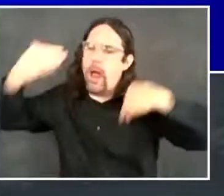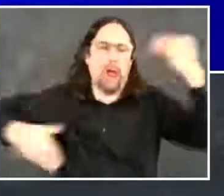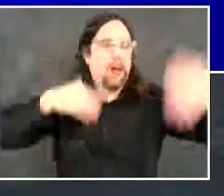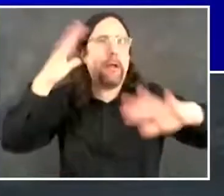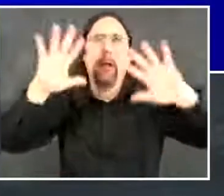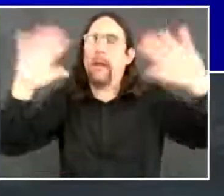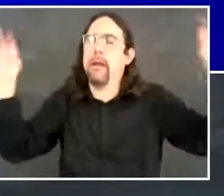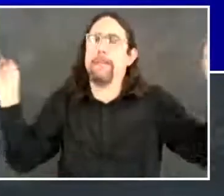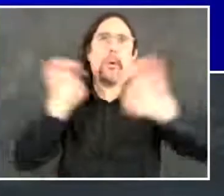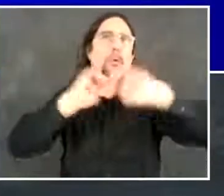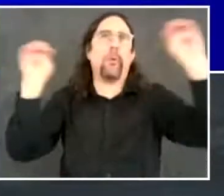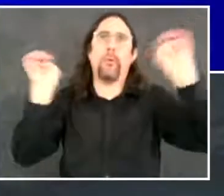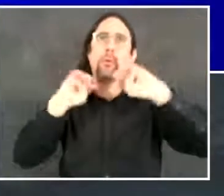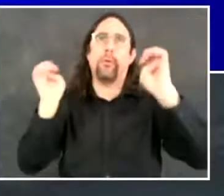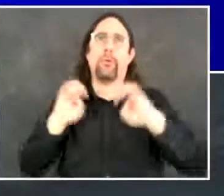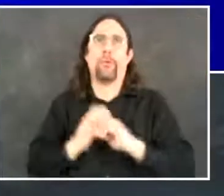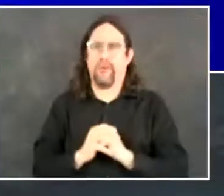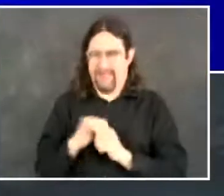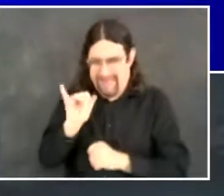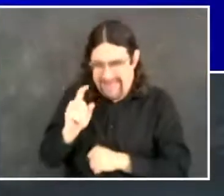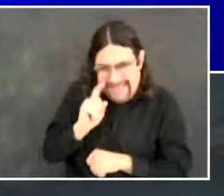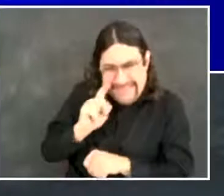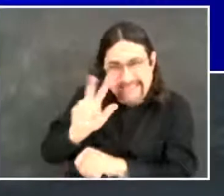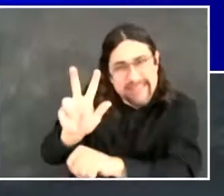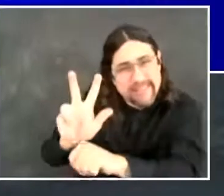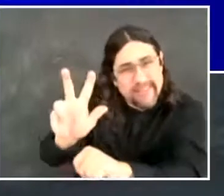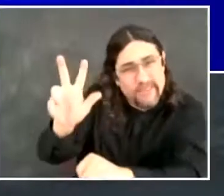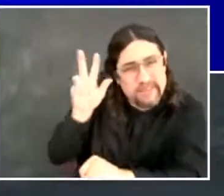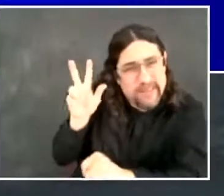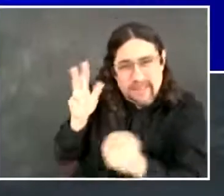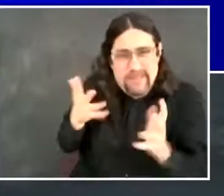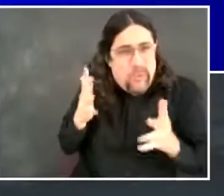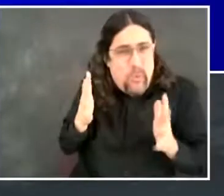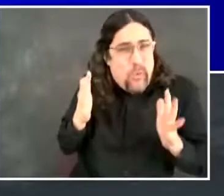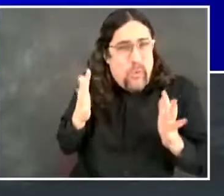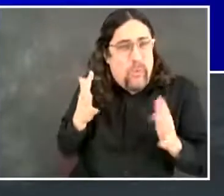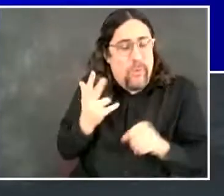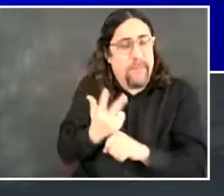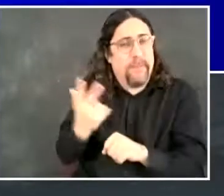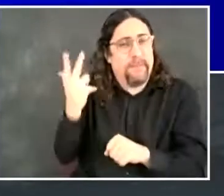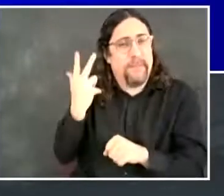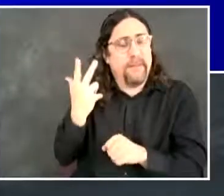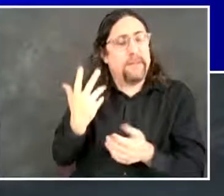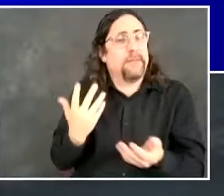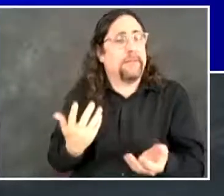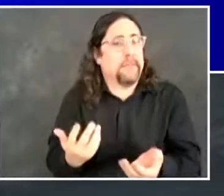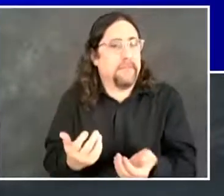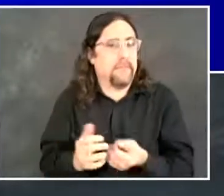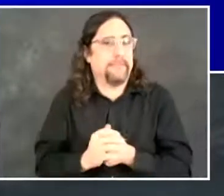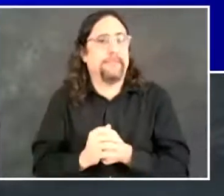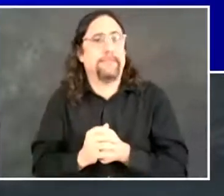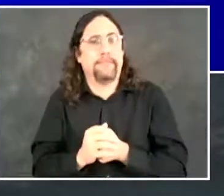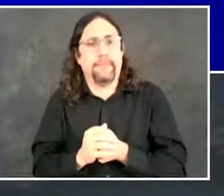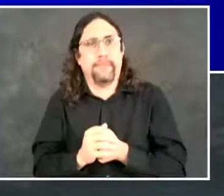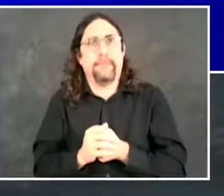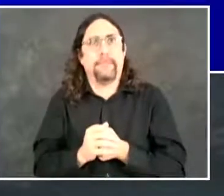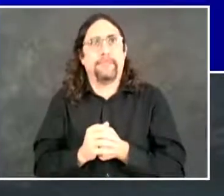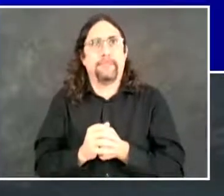raw number. April 14th was the day where we saw the most people in these